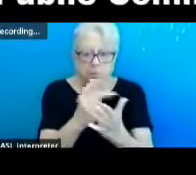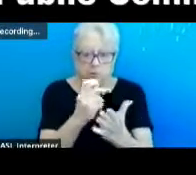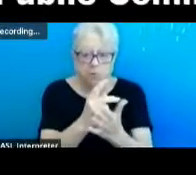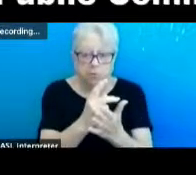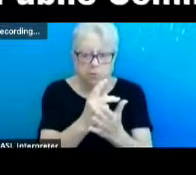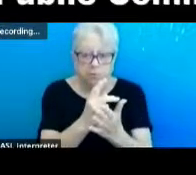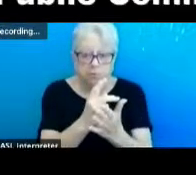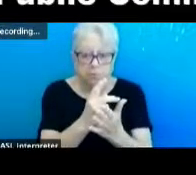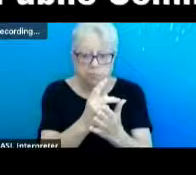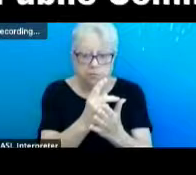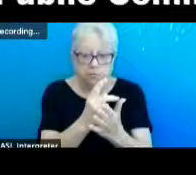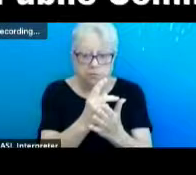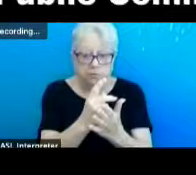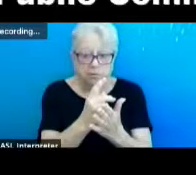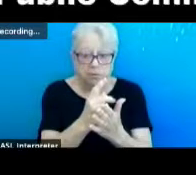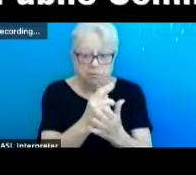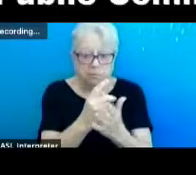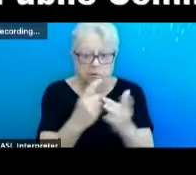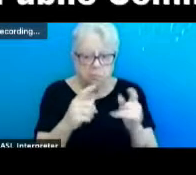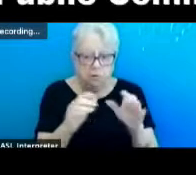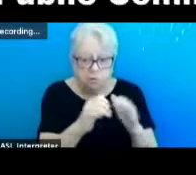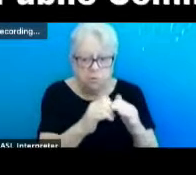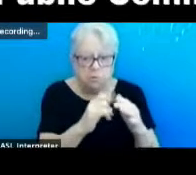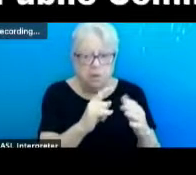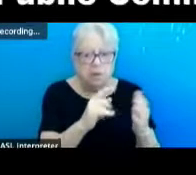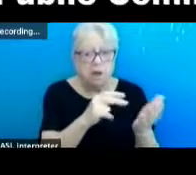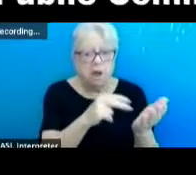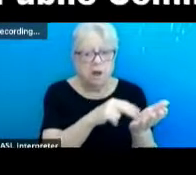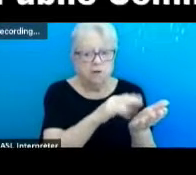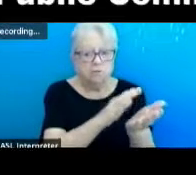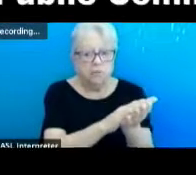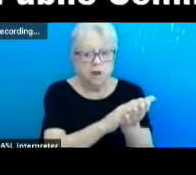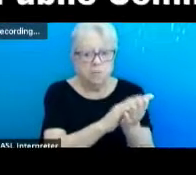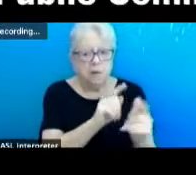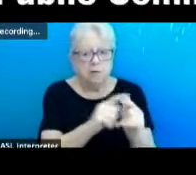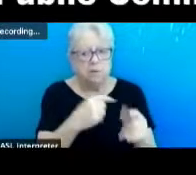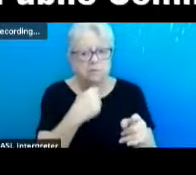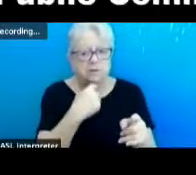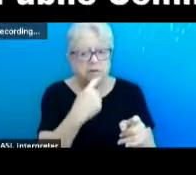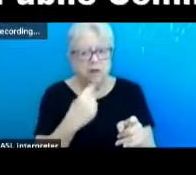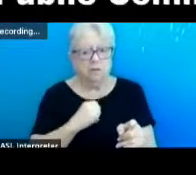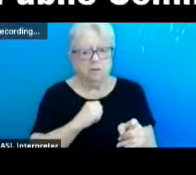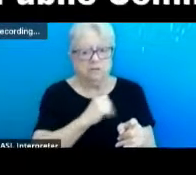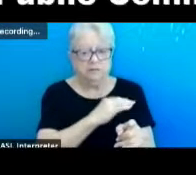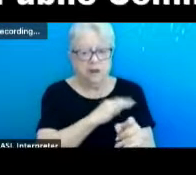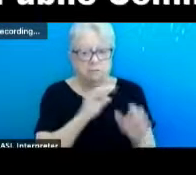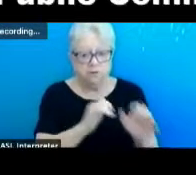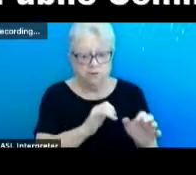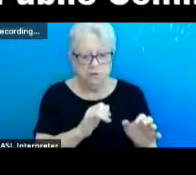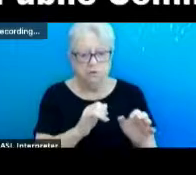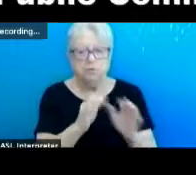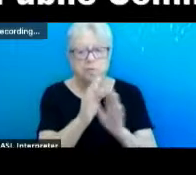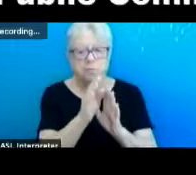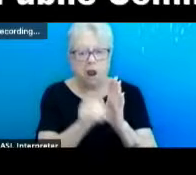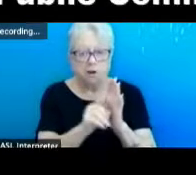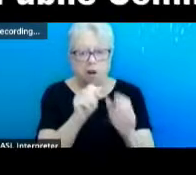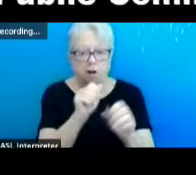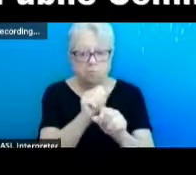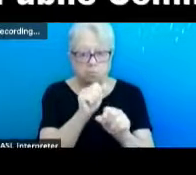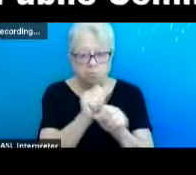be fine. But so Anthony, maybe you can tell us, is staff able to do the background work on them to get a conflicts of